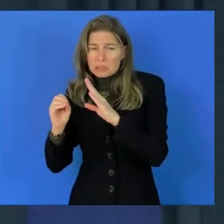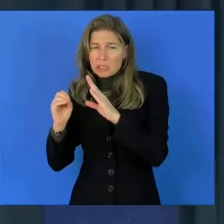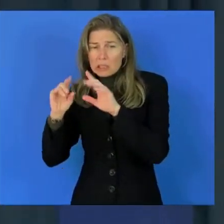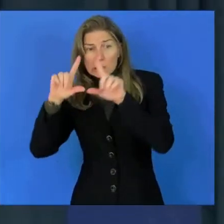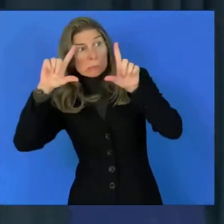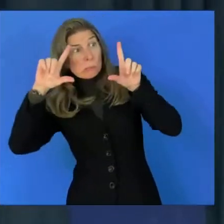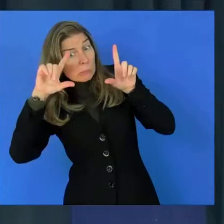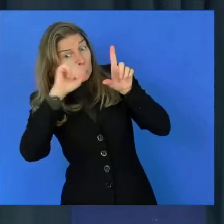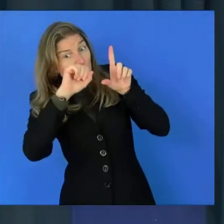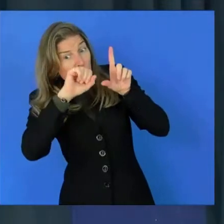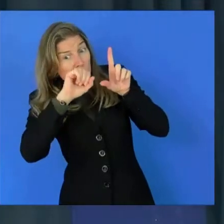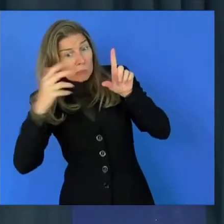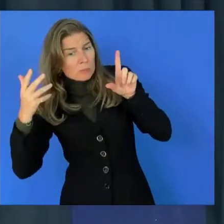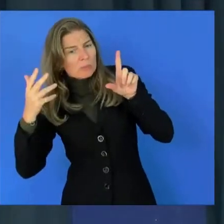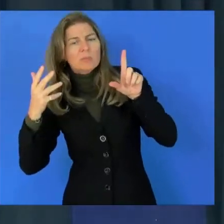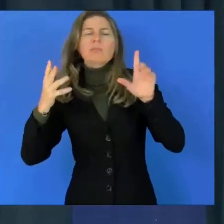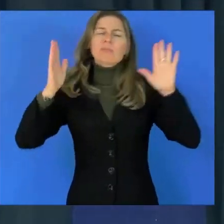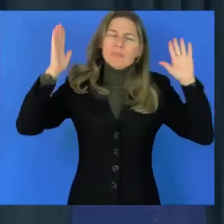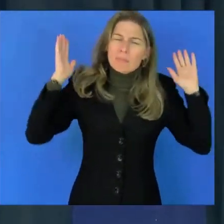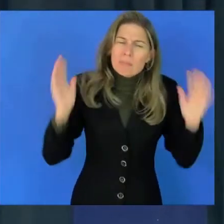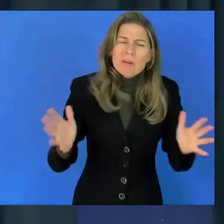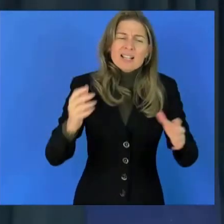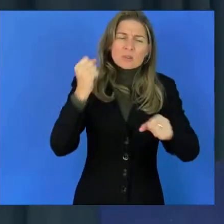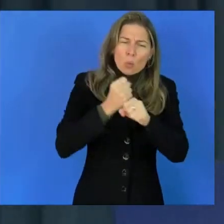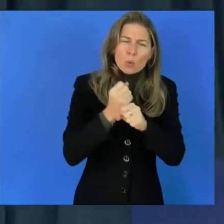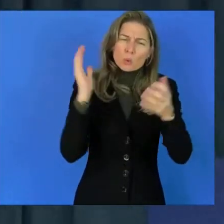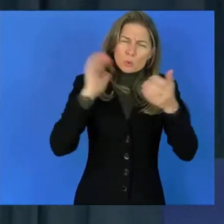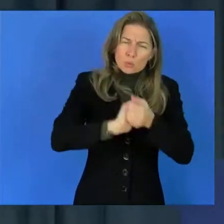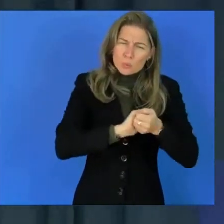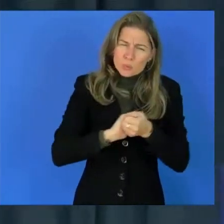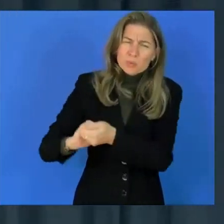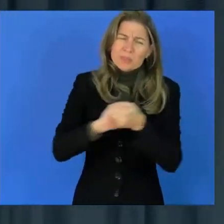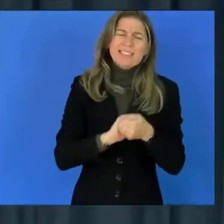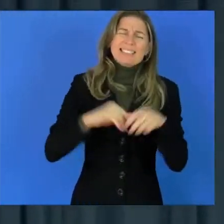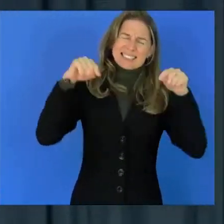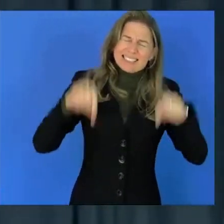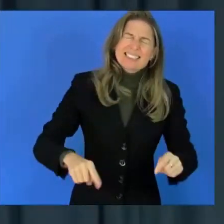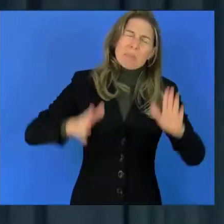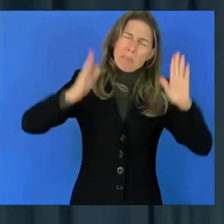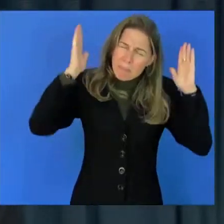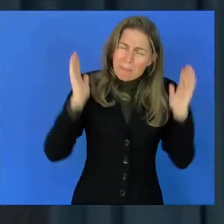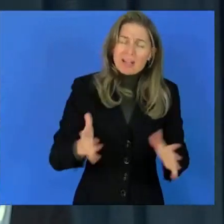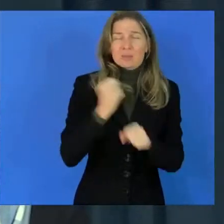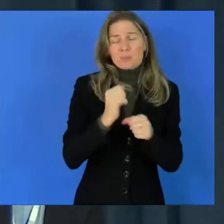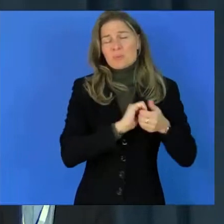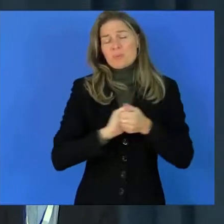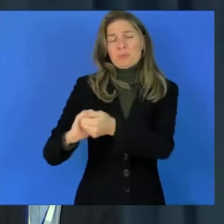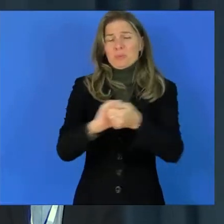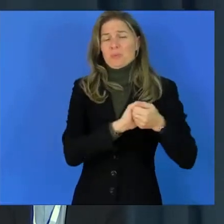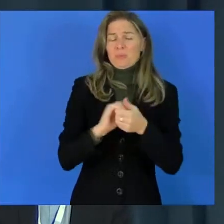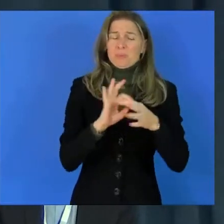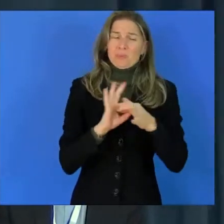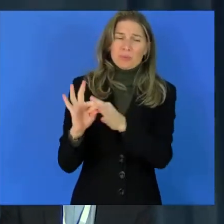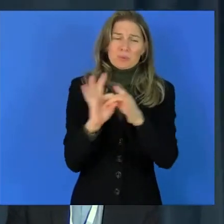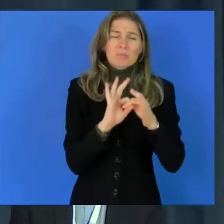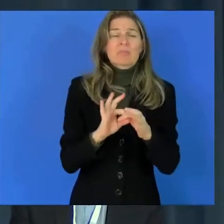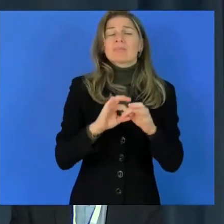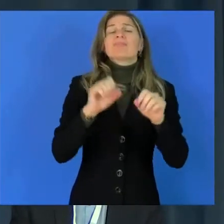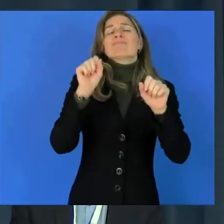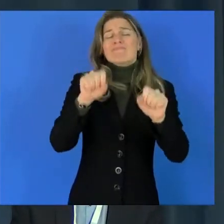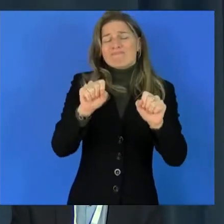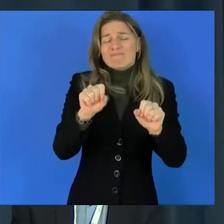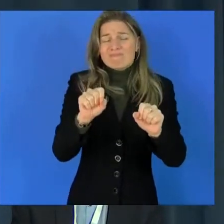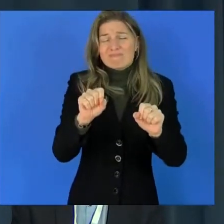to work together. This time, we have to work together with each other. And though we are not in this room together, and we